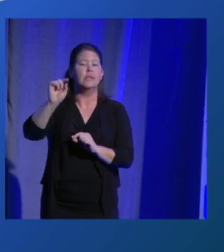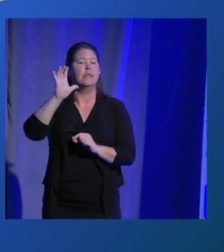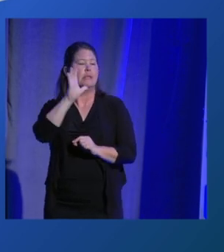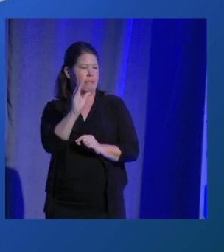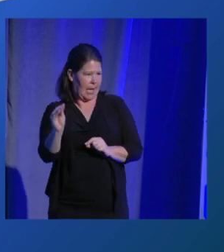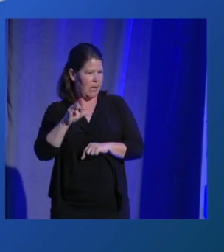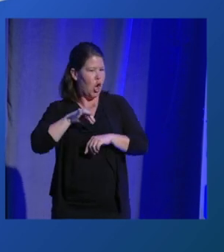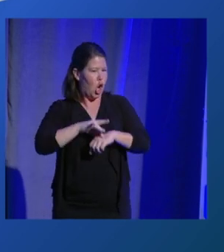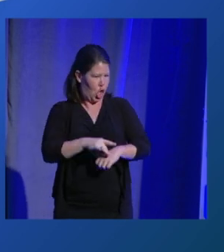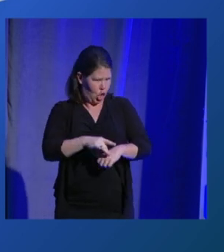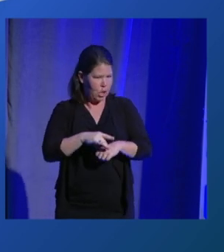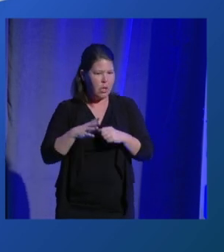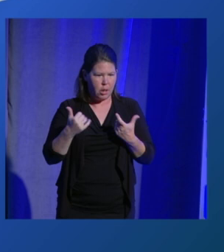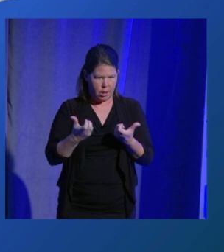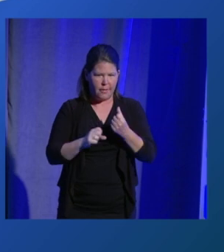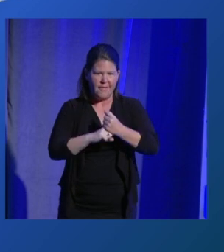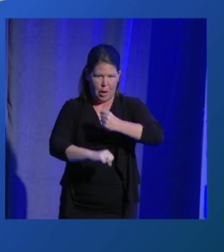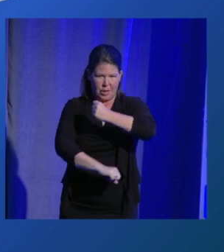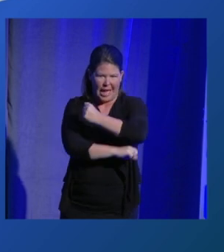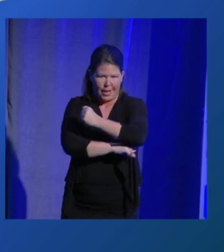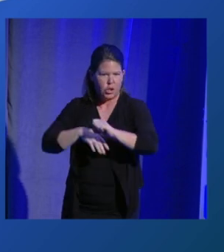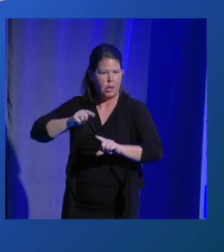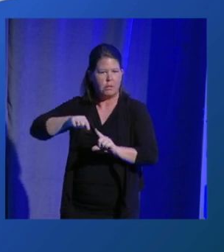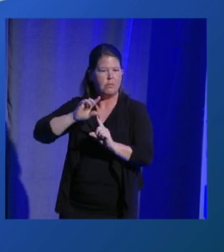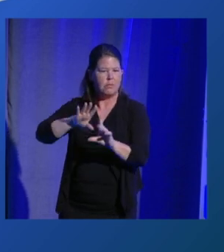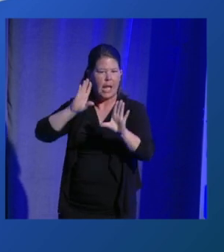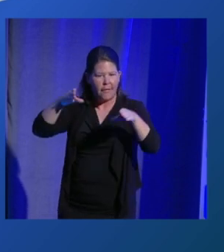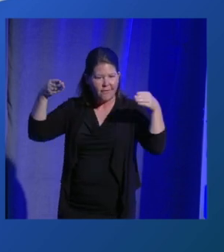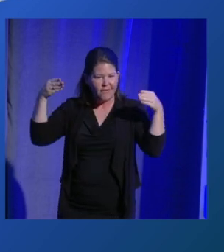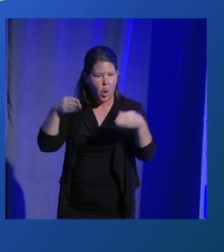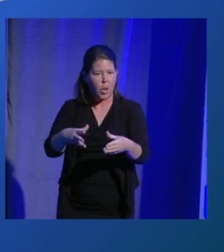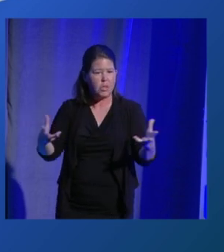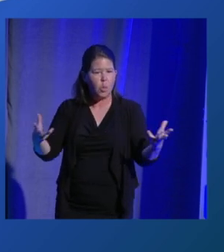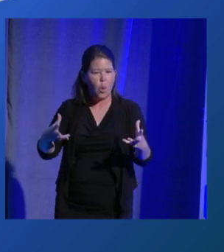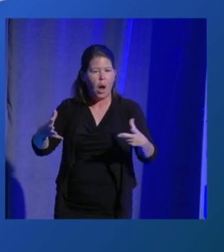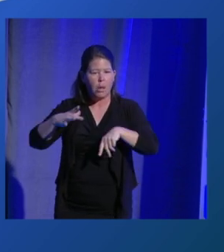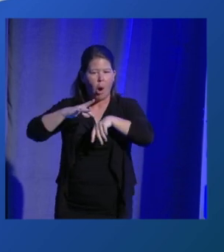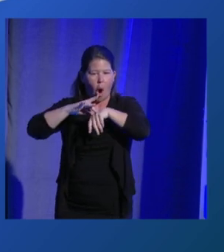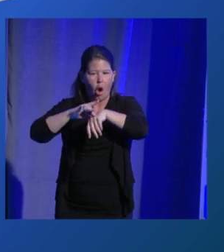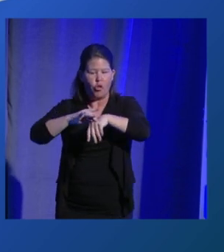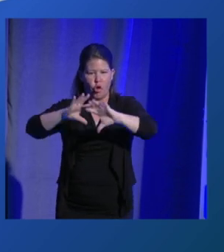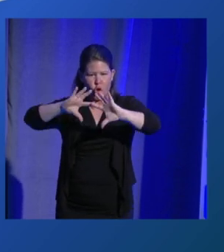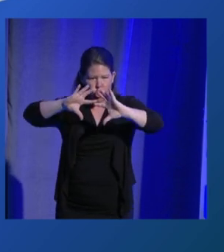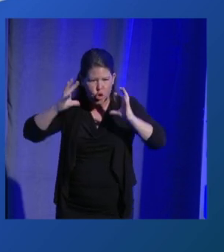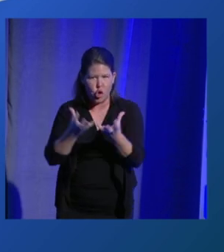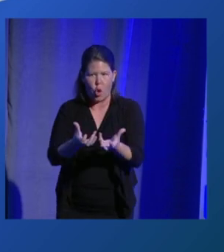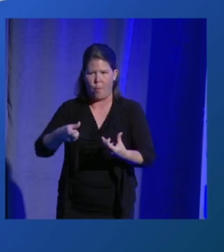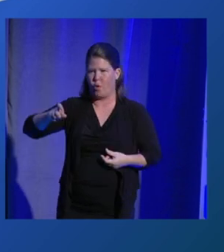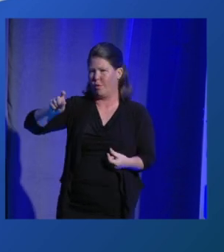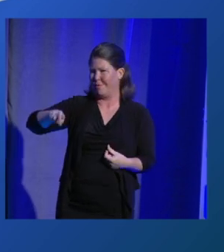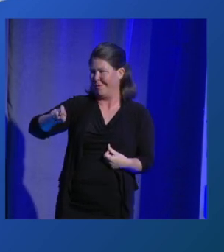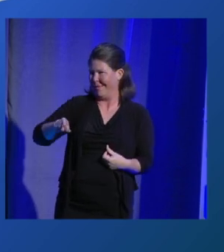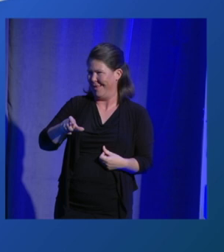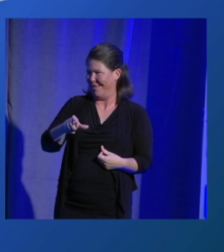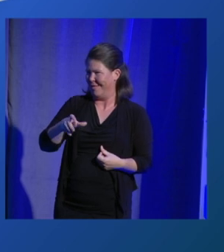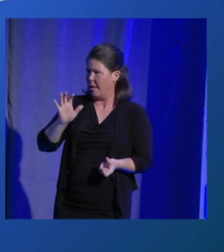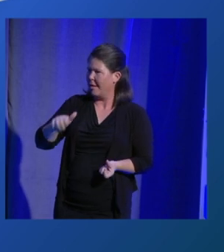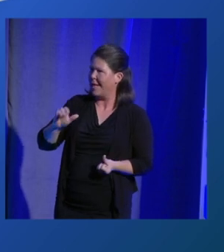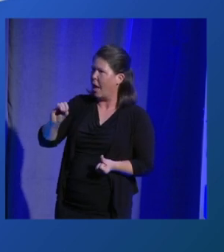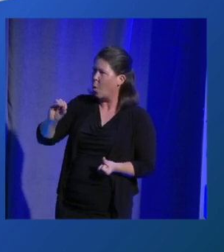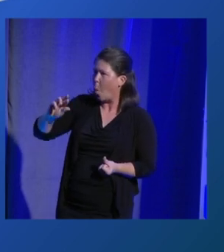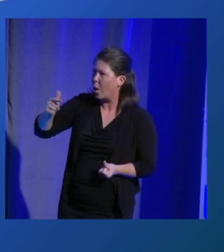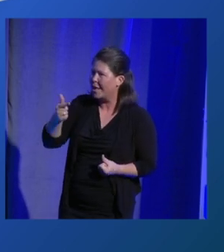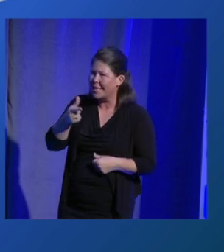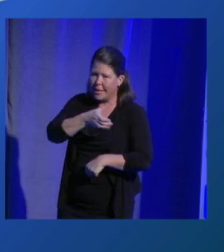primarily with a focus on the global South and empowering those organizations um and and